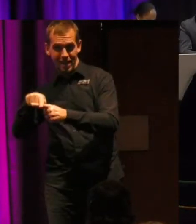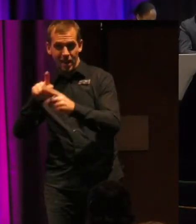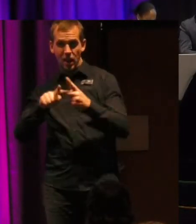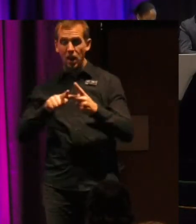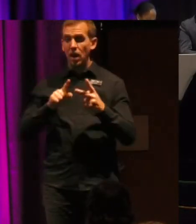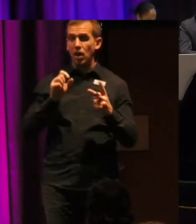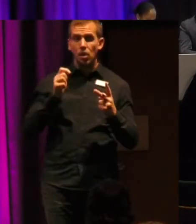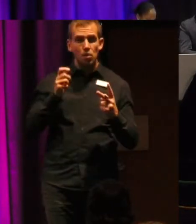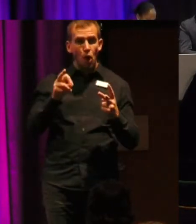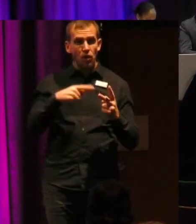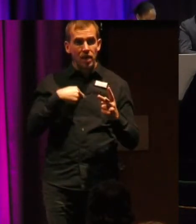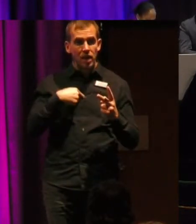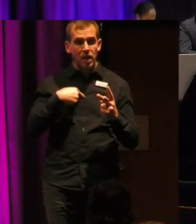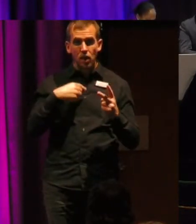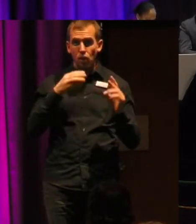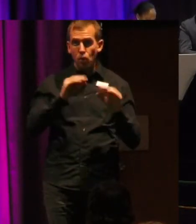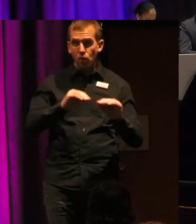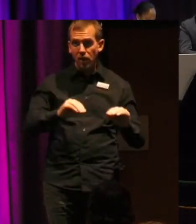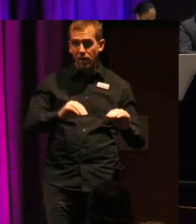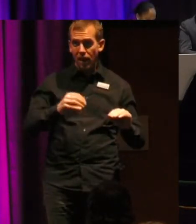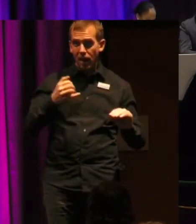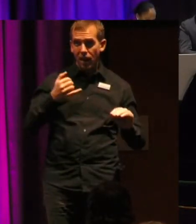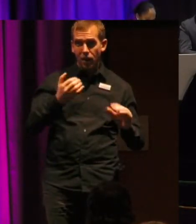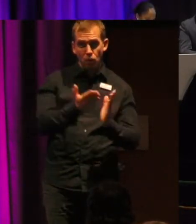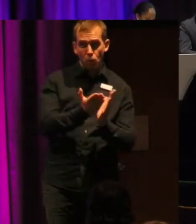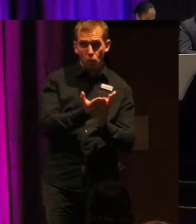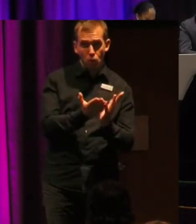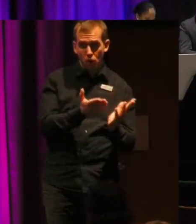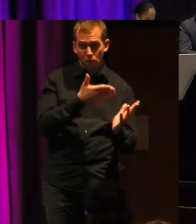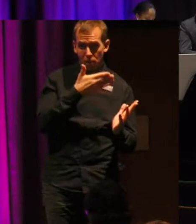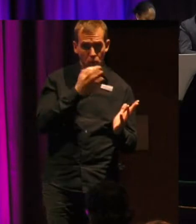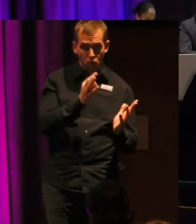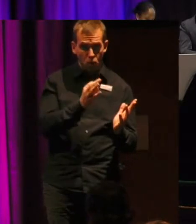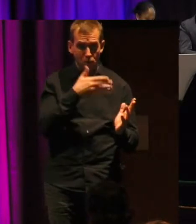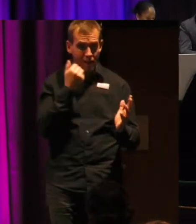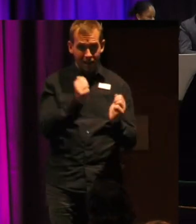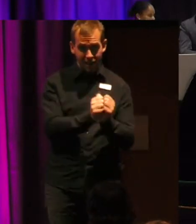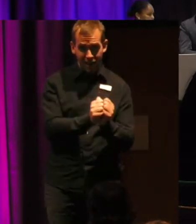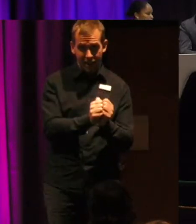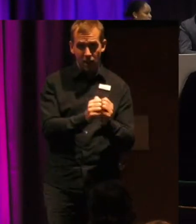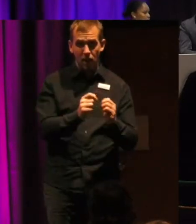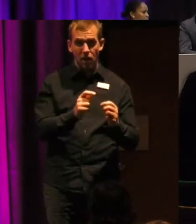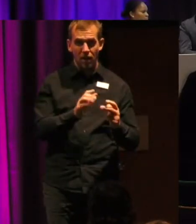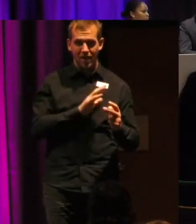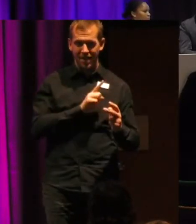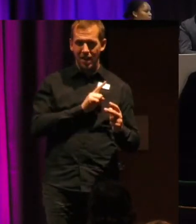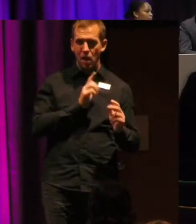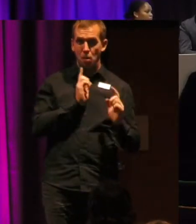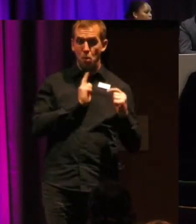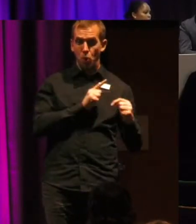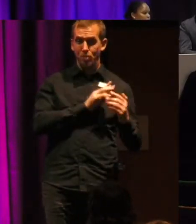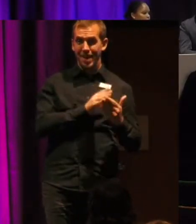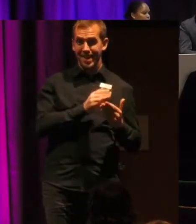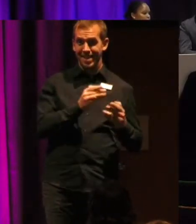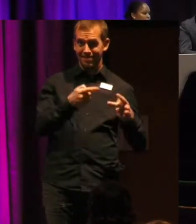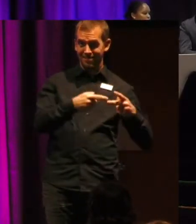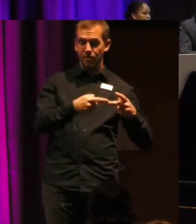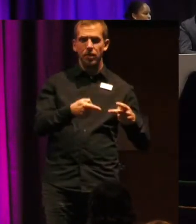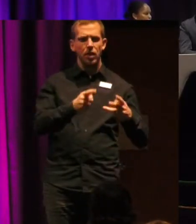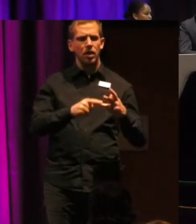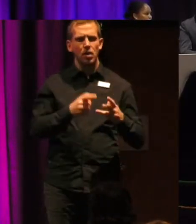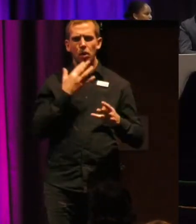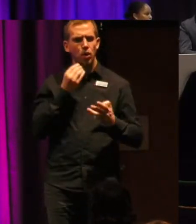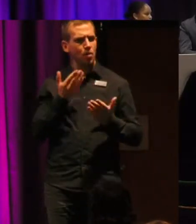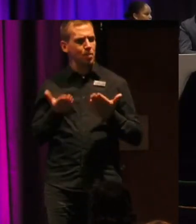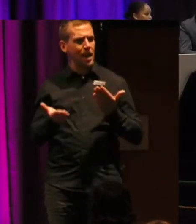teaching and having better education systems on these issues? I think we can also talk about counter-narratives there. And the third thing, you know, the balance, you